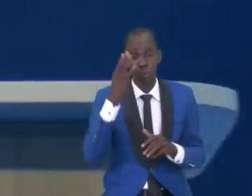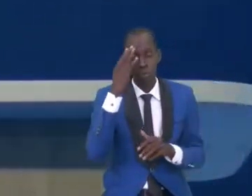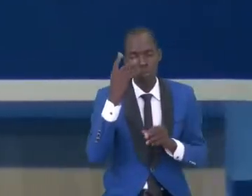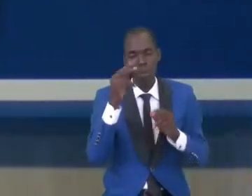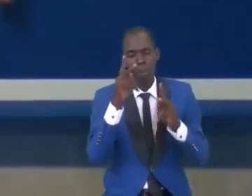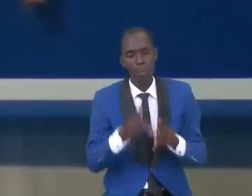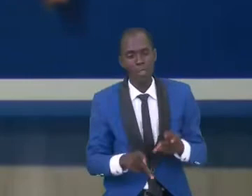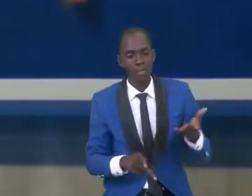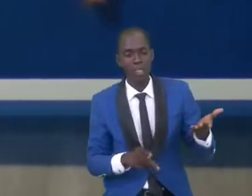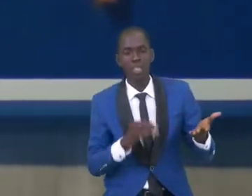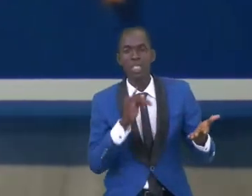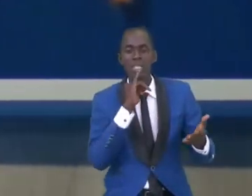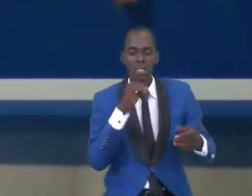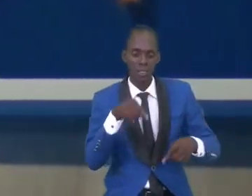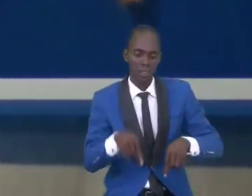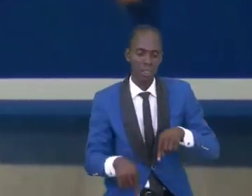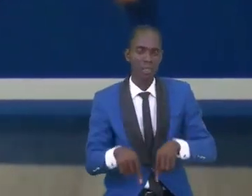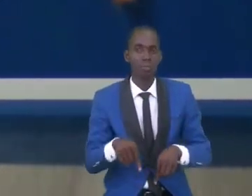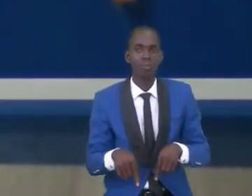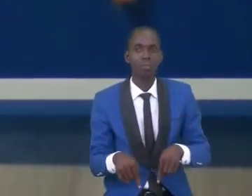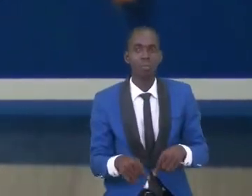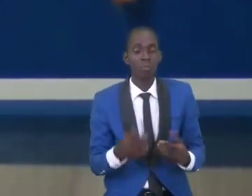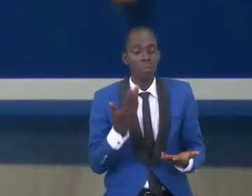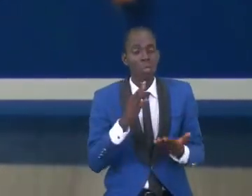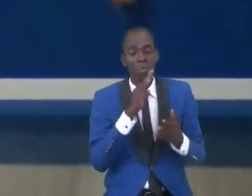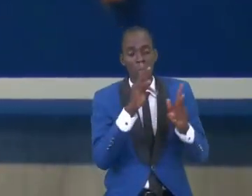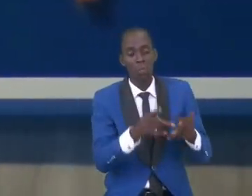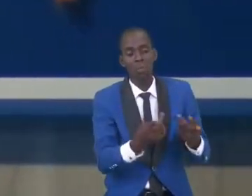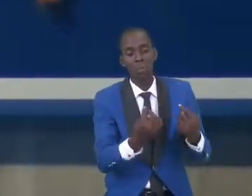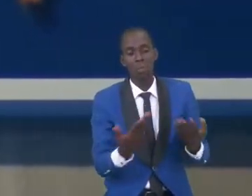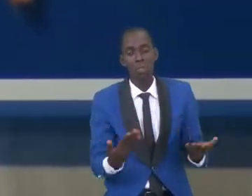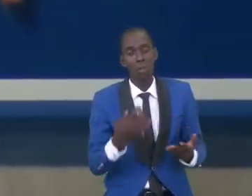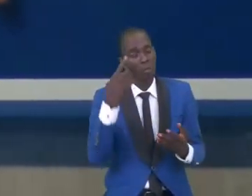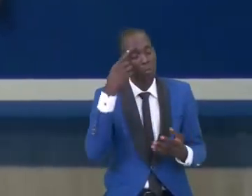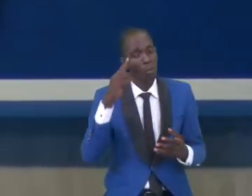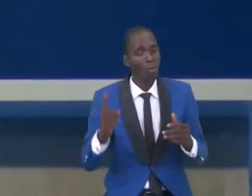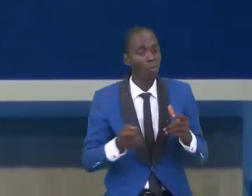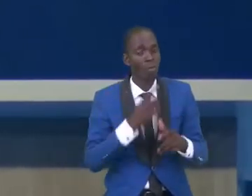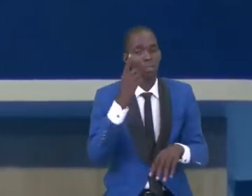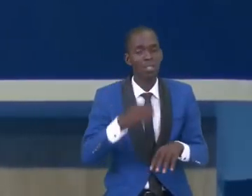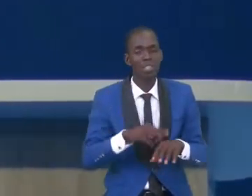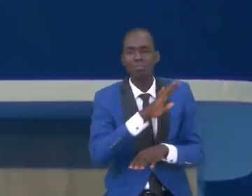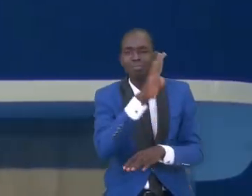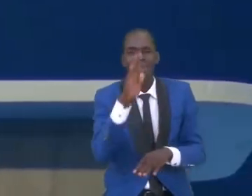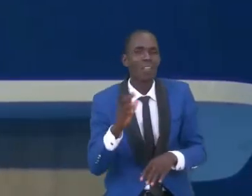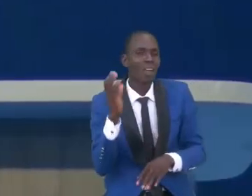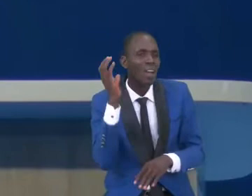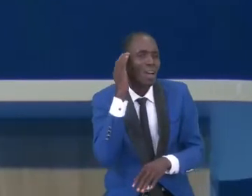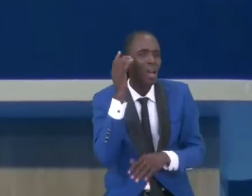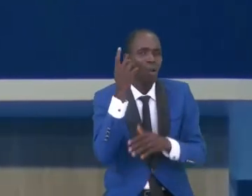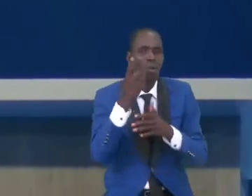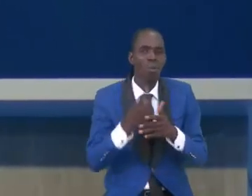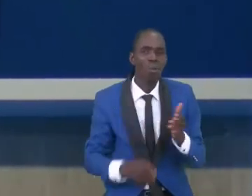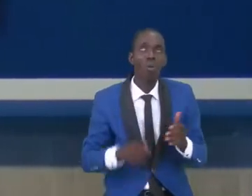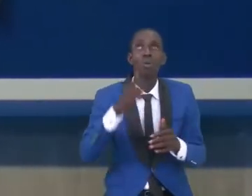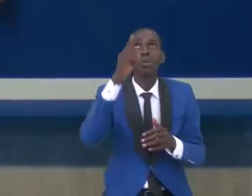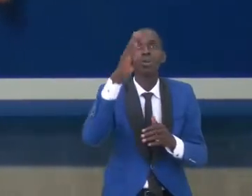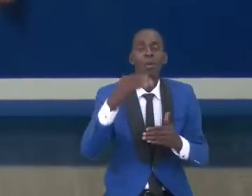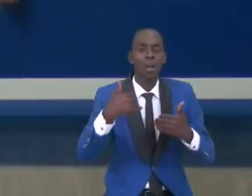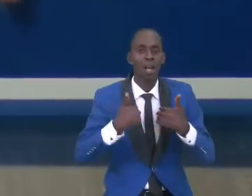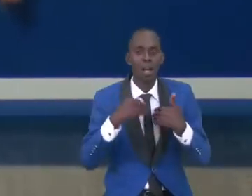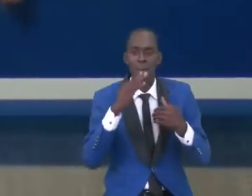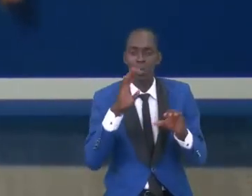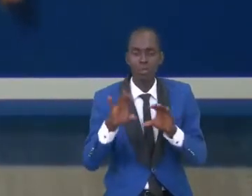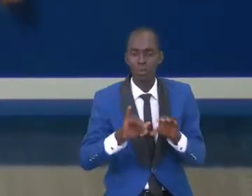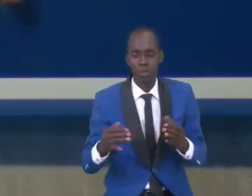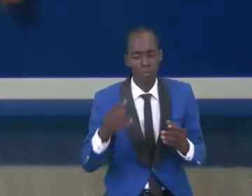is lame. Maybe he's coming for the first time. He has never heard what God has been doing for